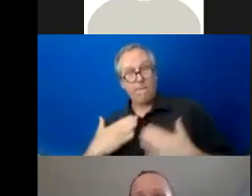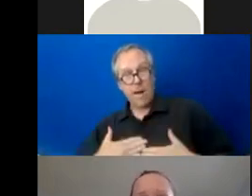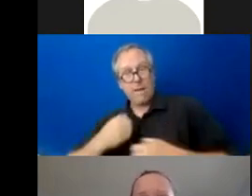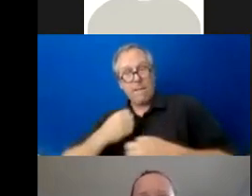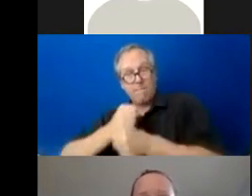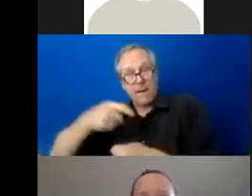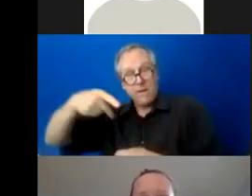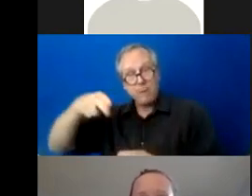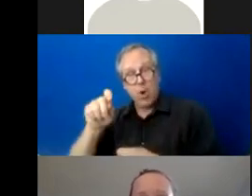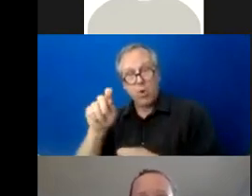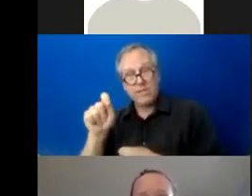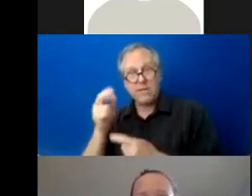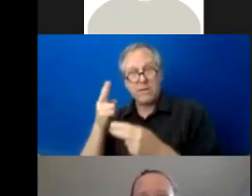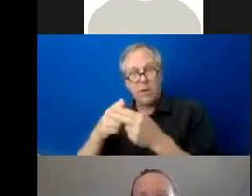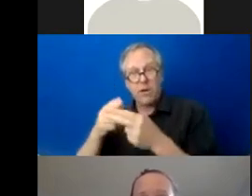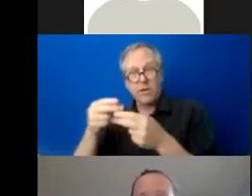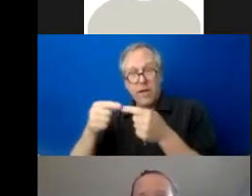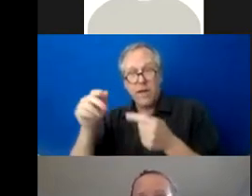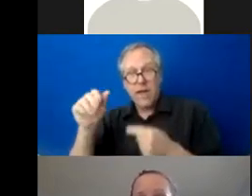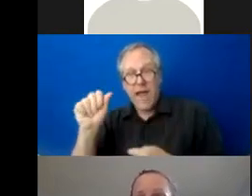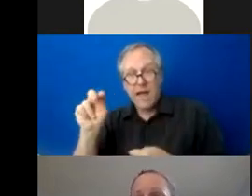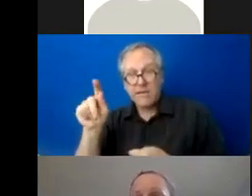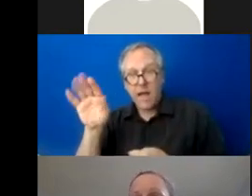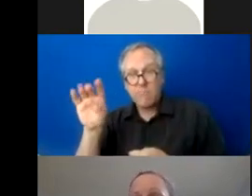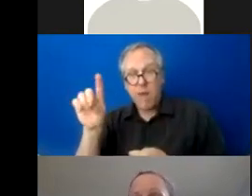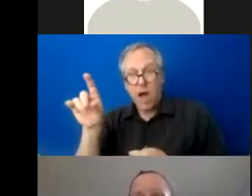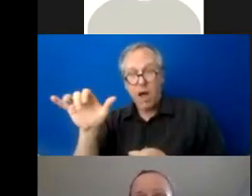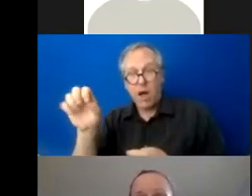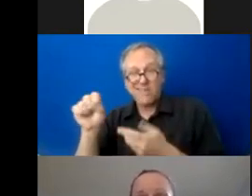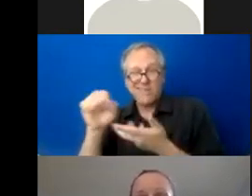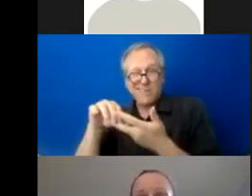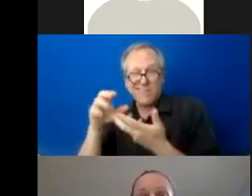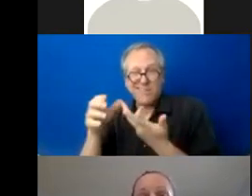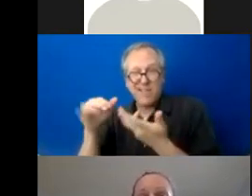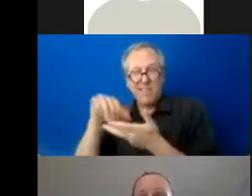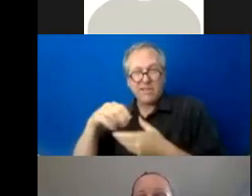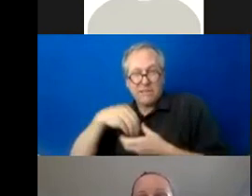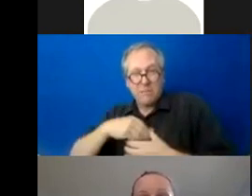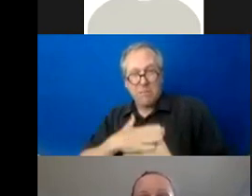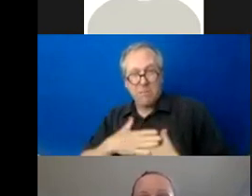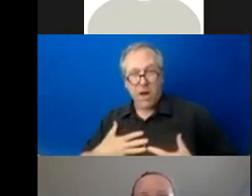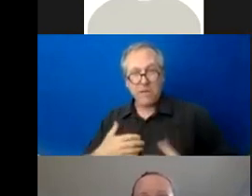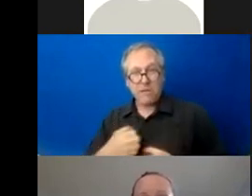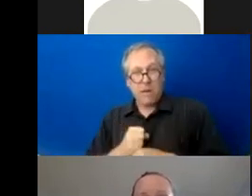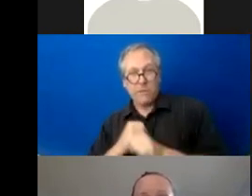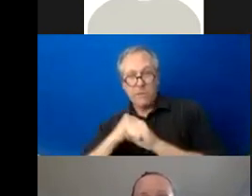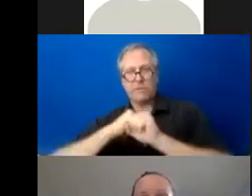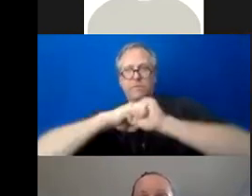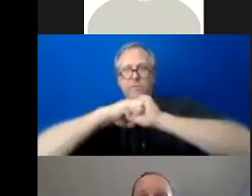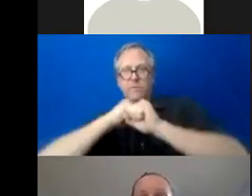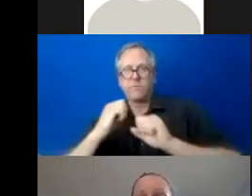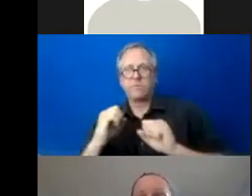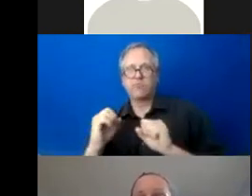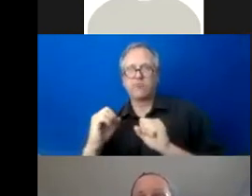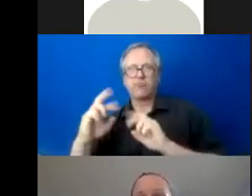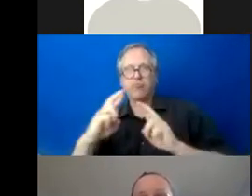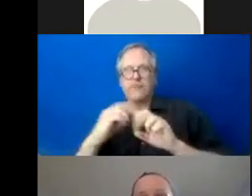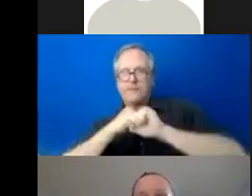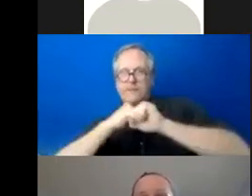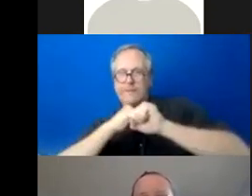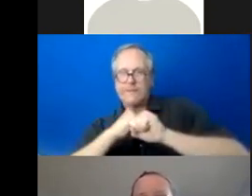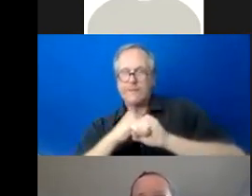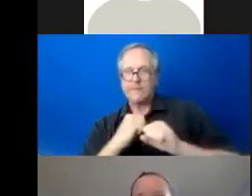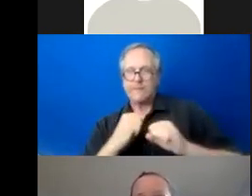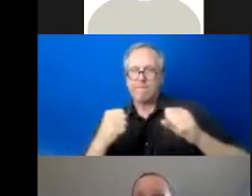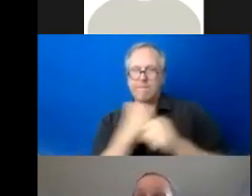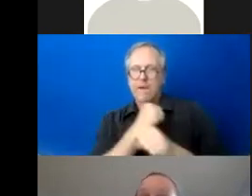fight off the virus. After vaccination, your child has less of a chance of getting COVID. And if they do unfortunately get infected, they may not be as sick as they would